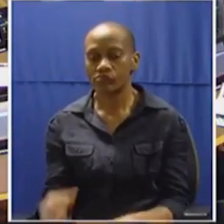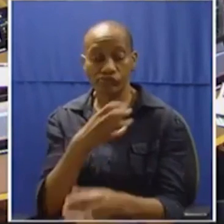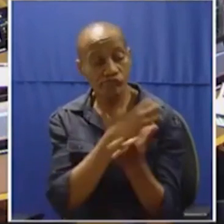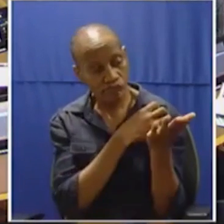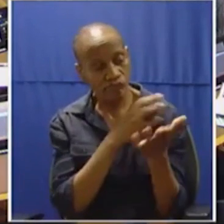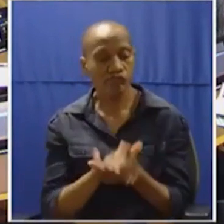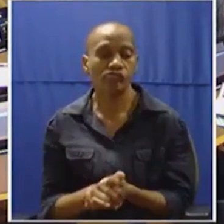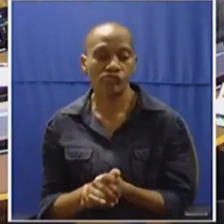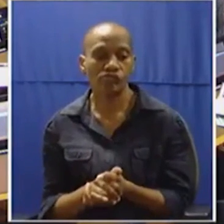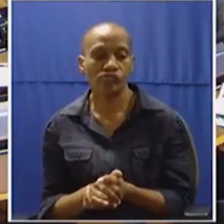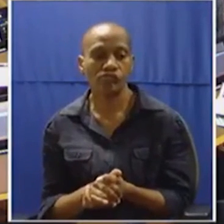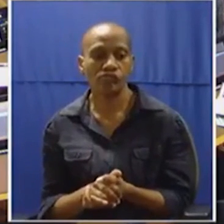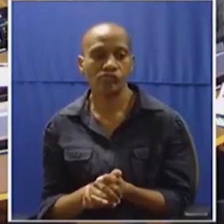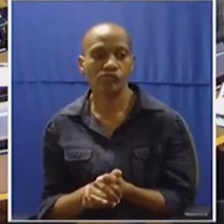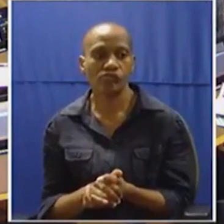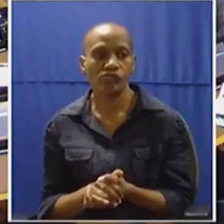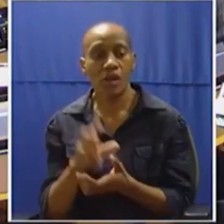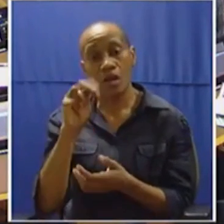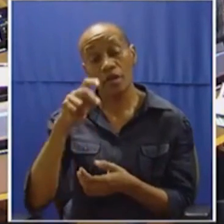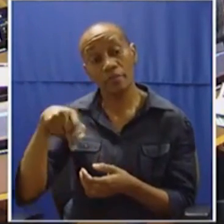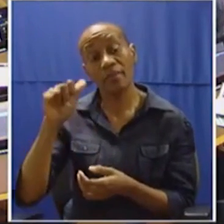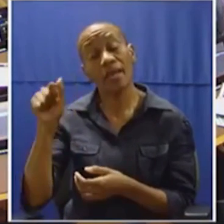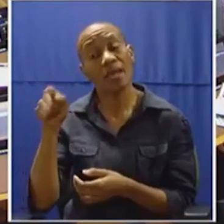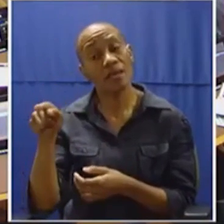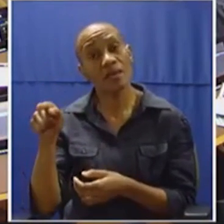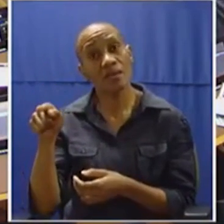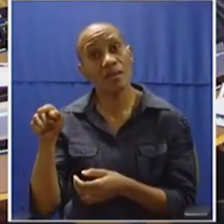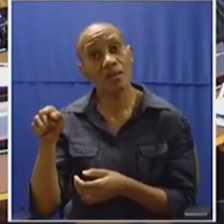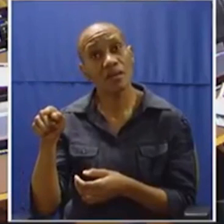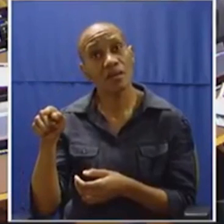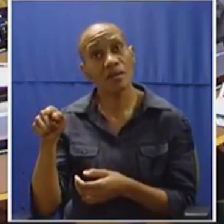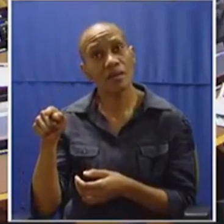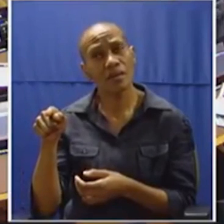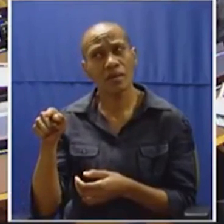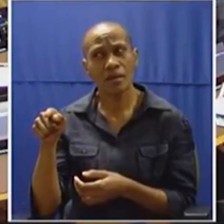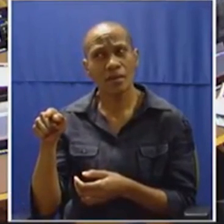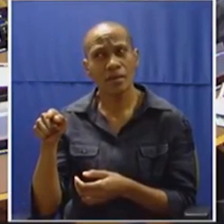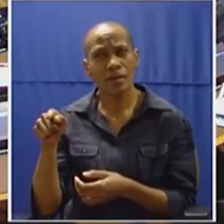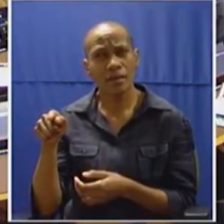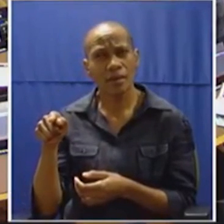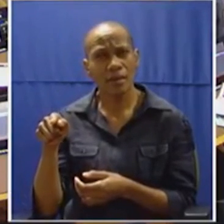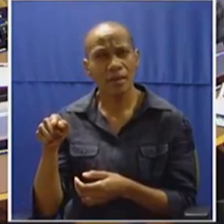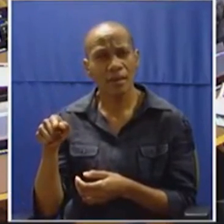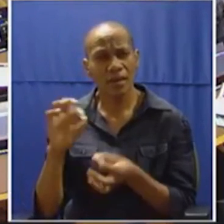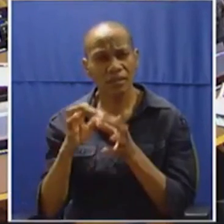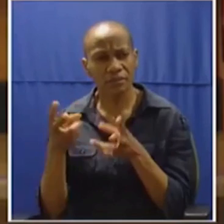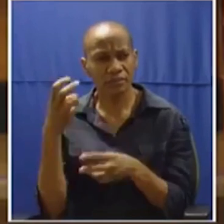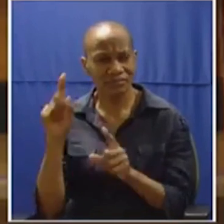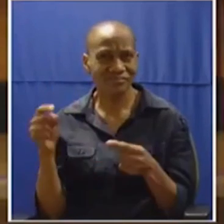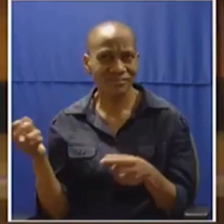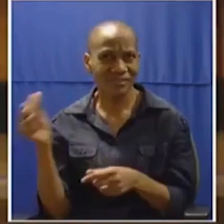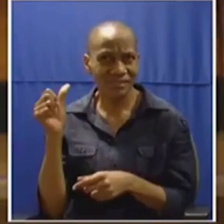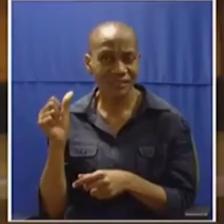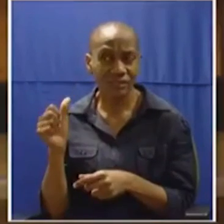Minister, not only has the NPA been unstable, but it has been used to fight political battles